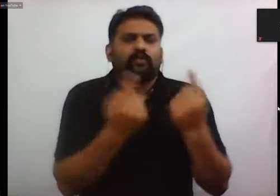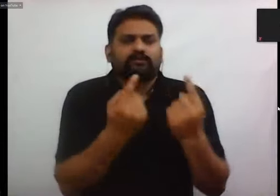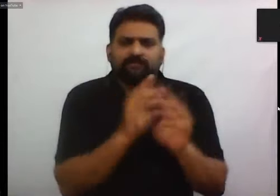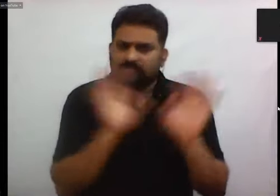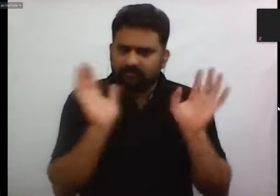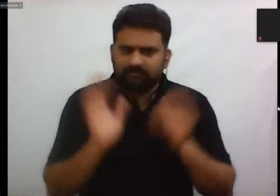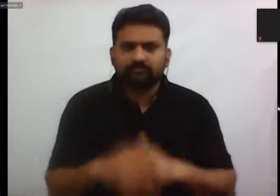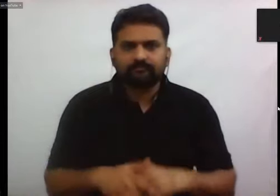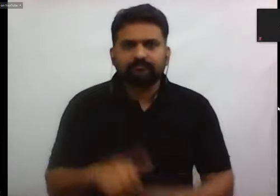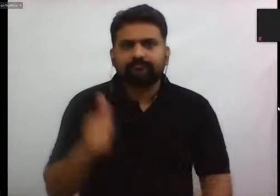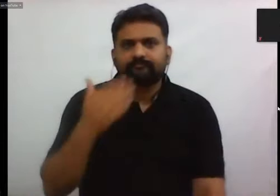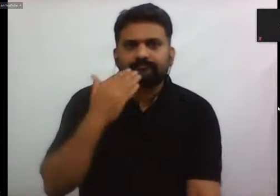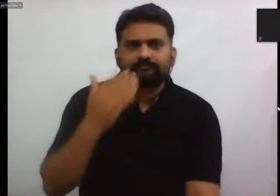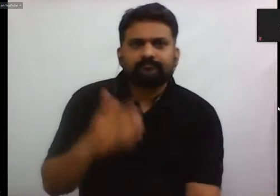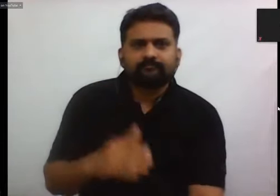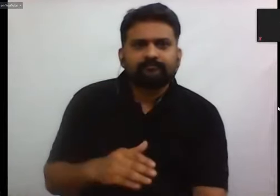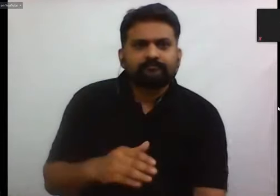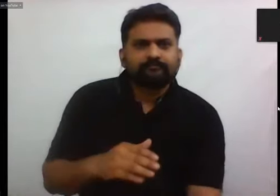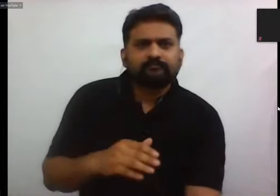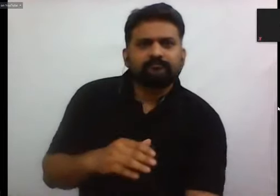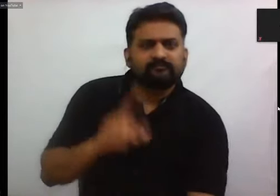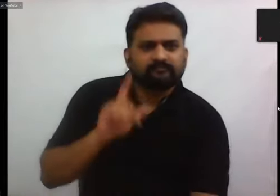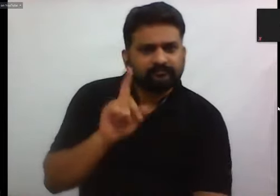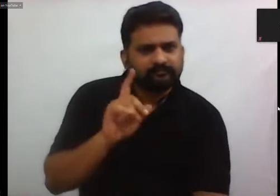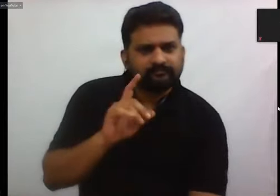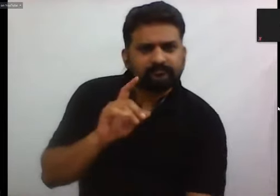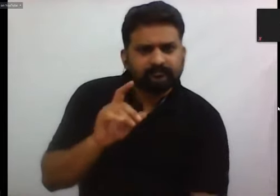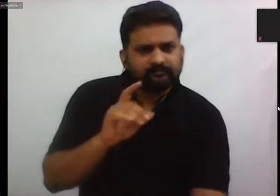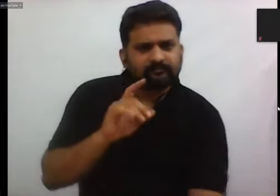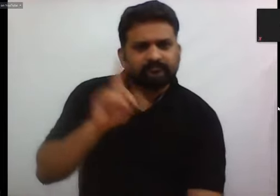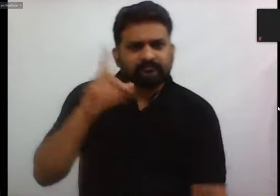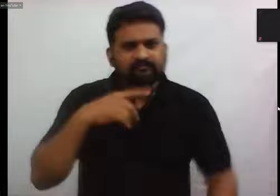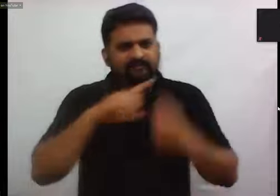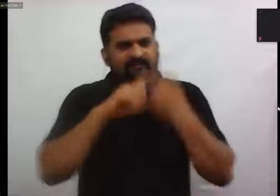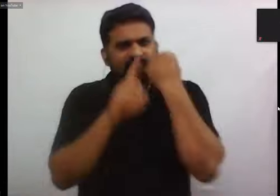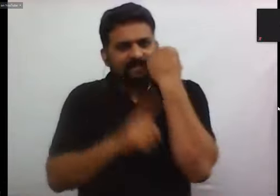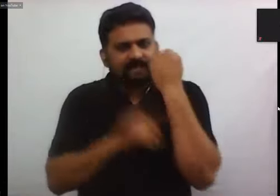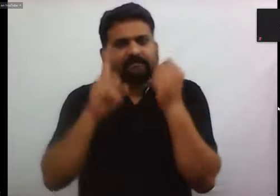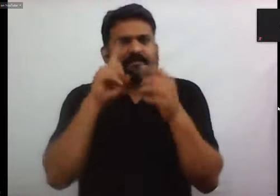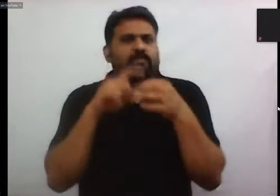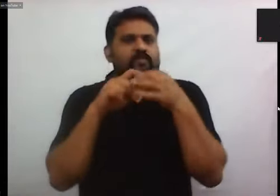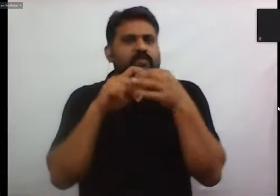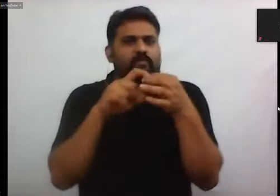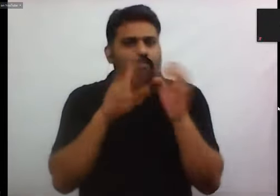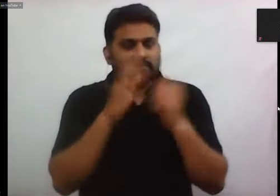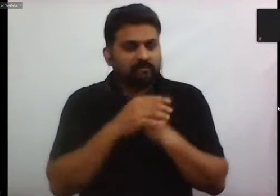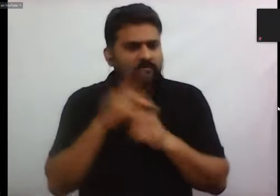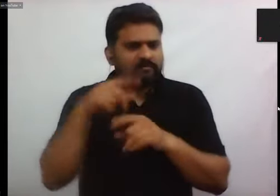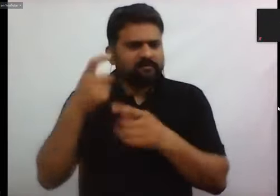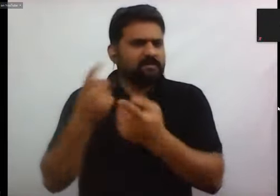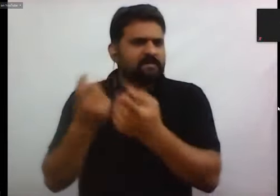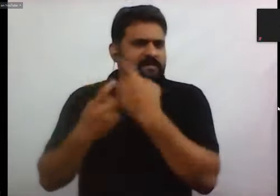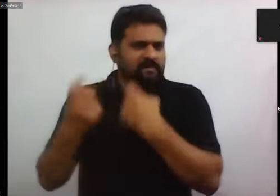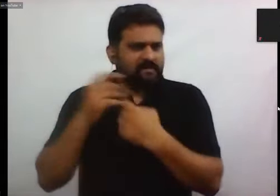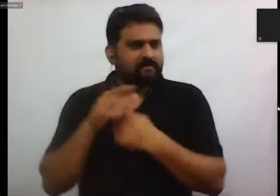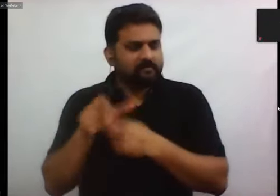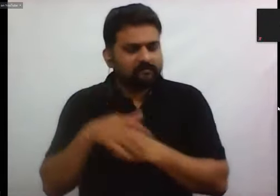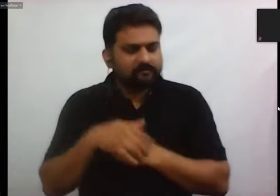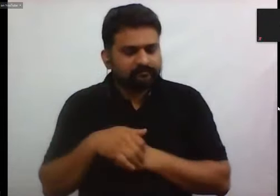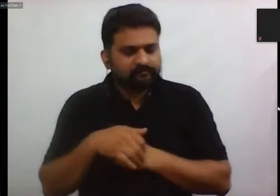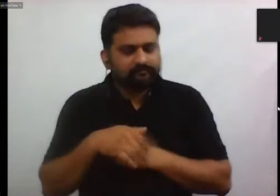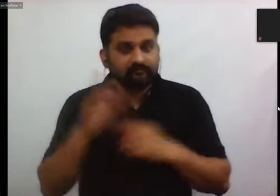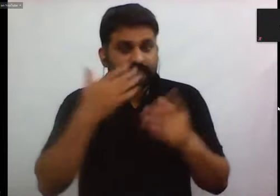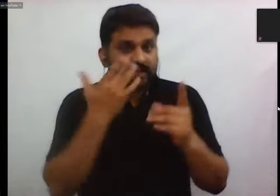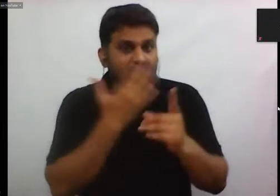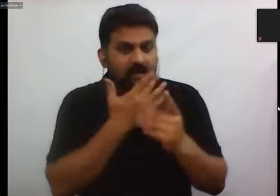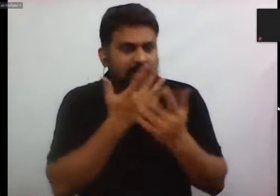Thank you. Also, before that, the last but one question, somebody had asked about the color